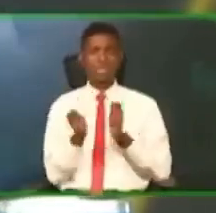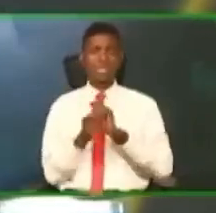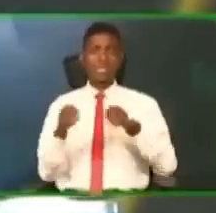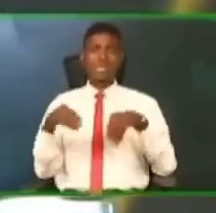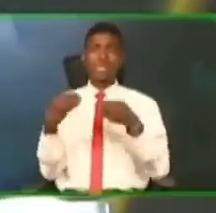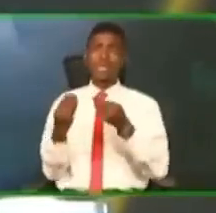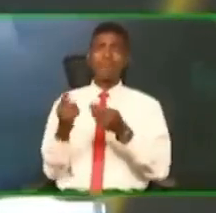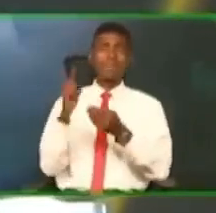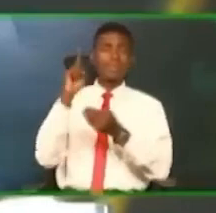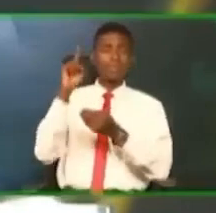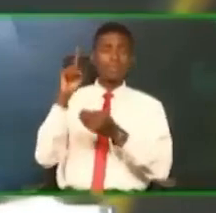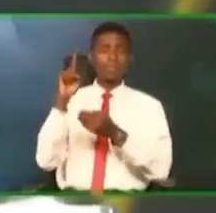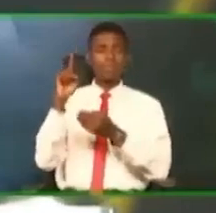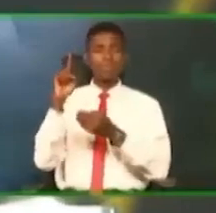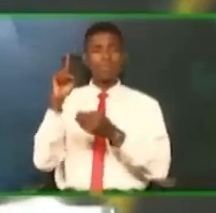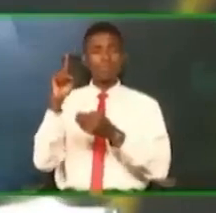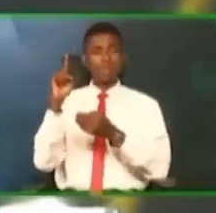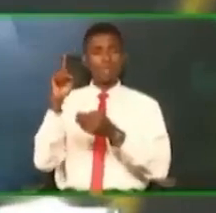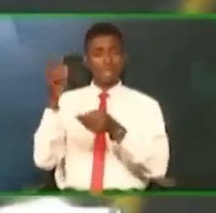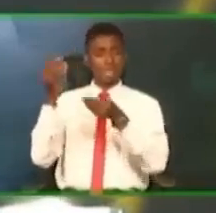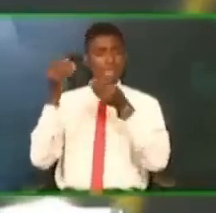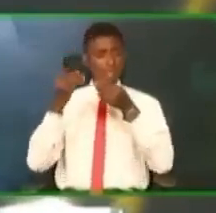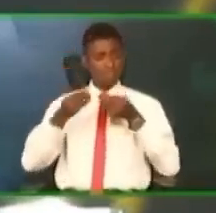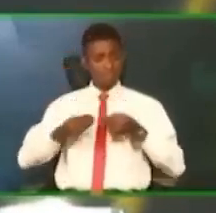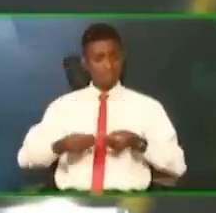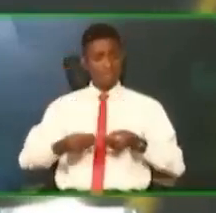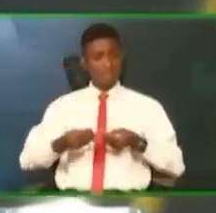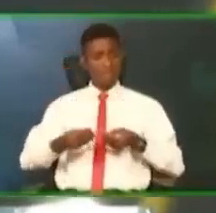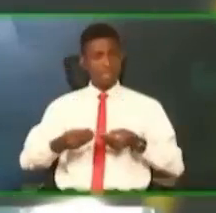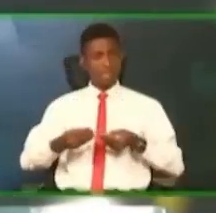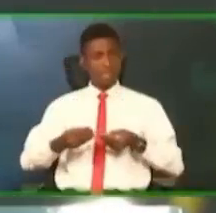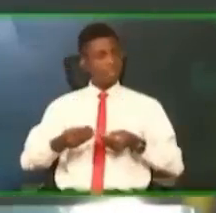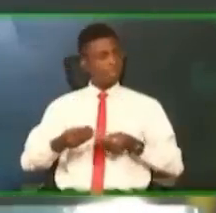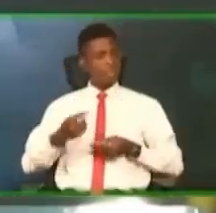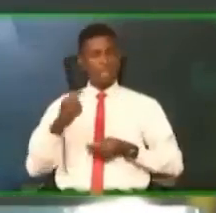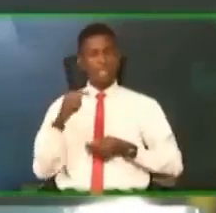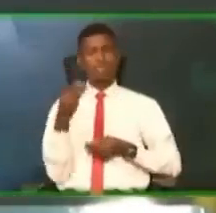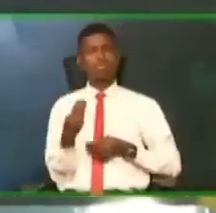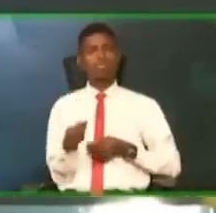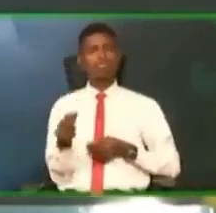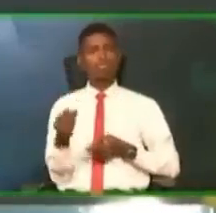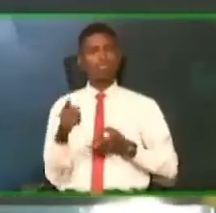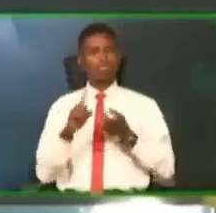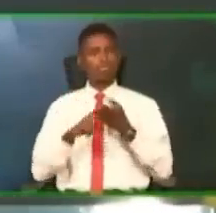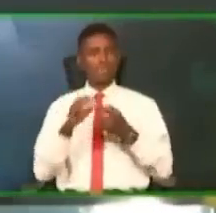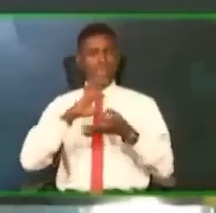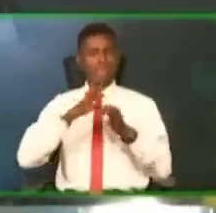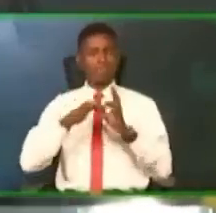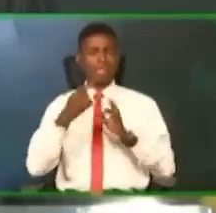to accurately interpret the light that comes upon my spirit. Someone lift your voice and pray.